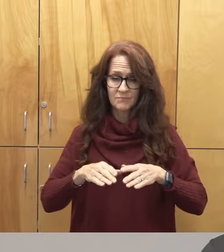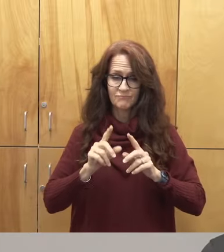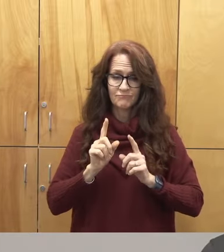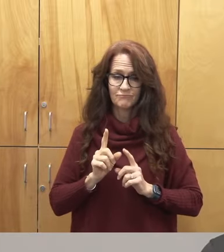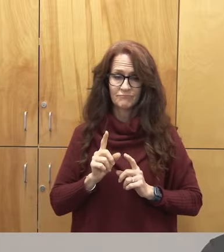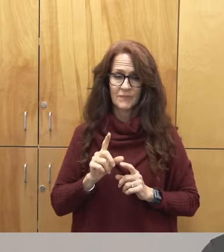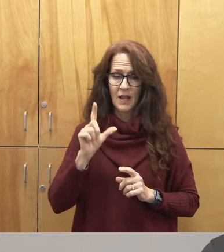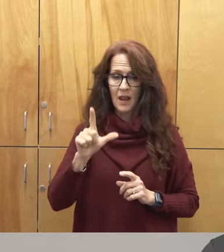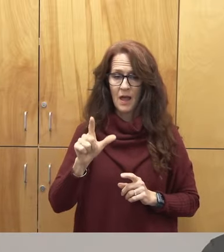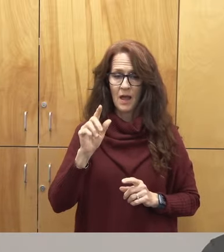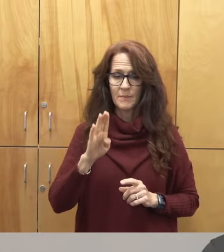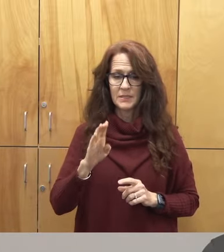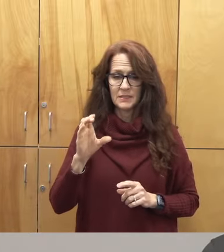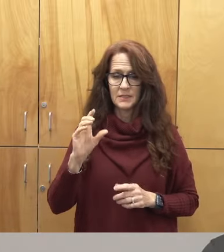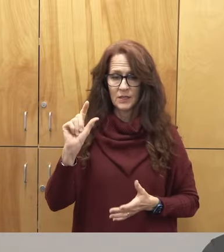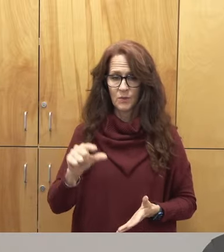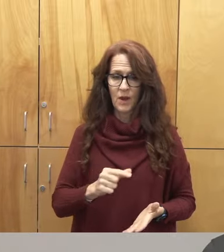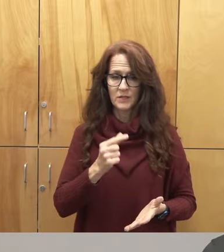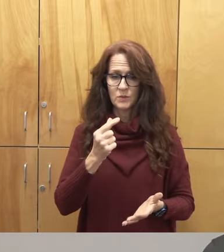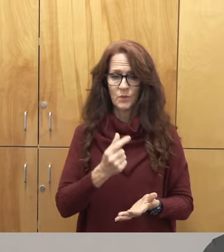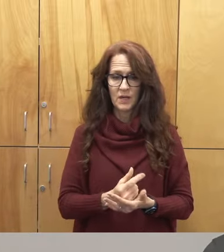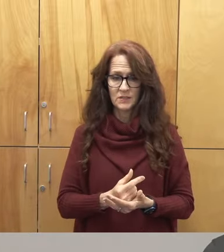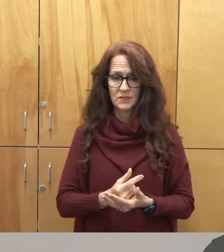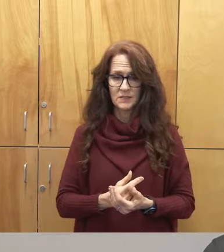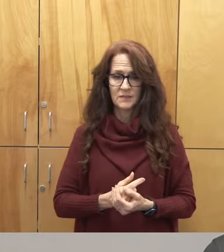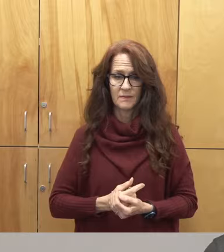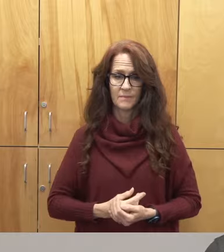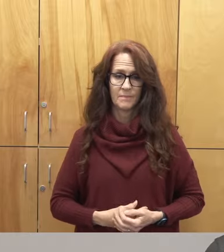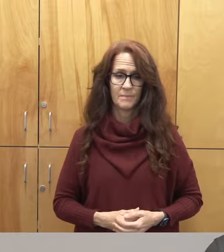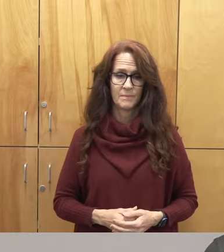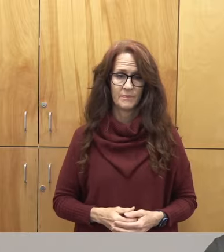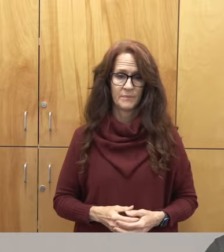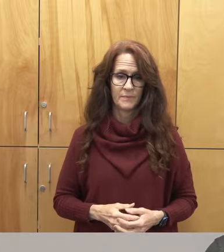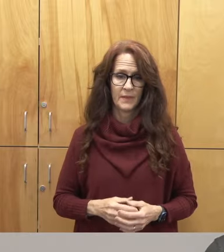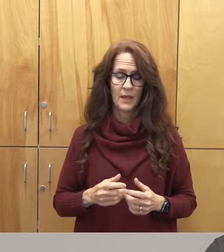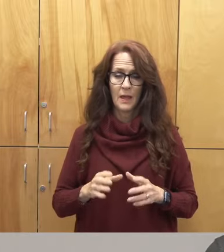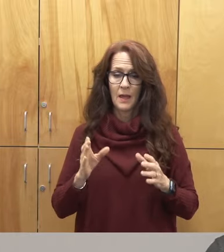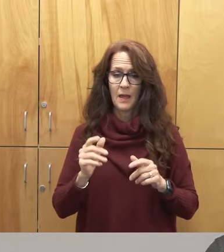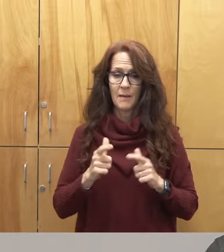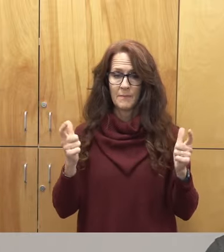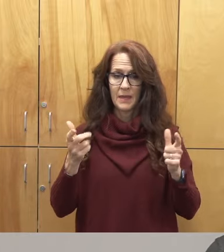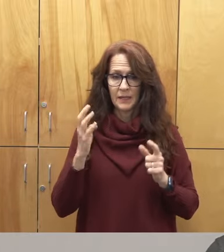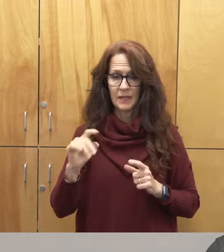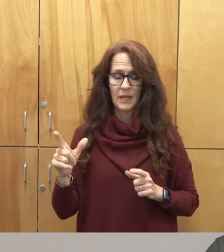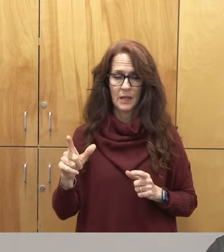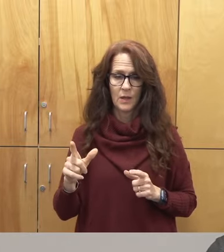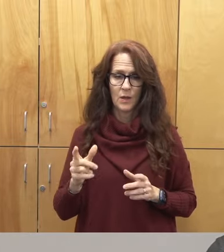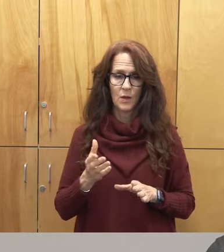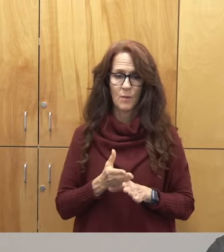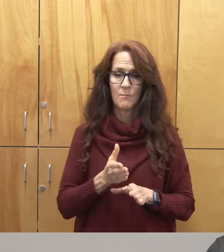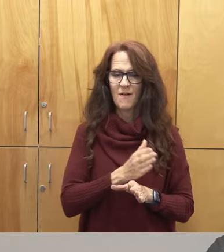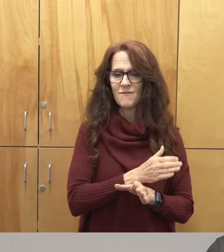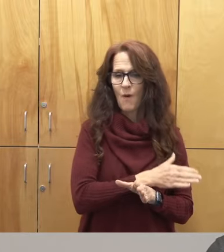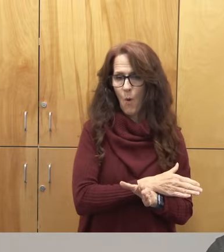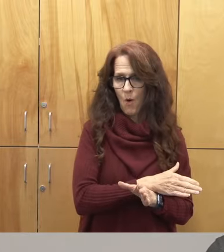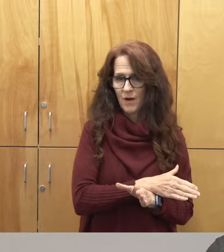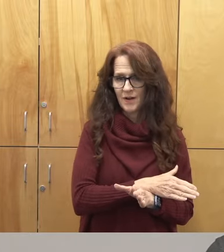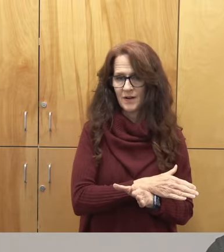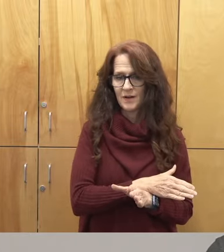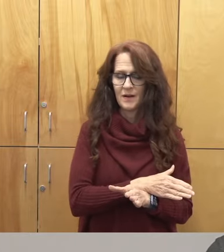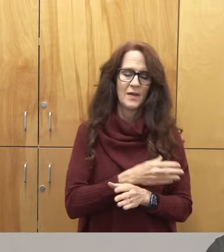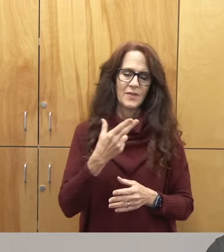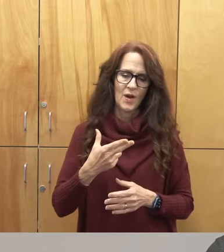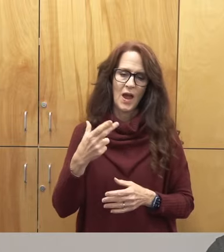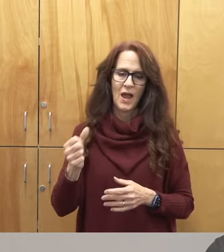the Long Beach City College graduation. So that was a big deal. They did that before they walked in their